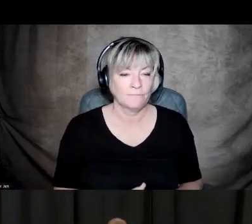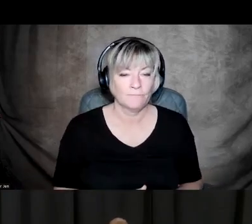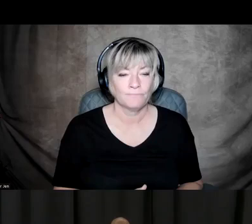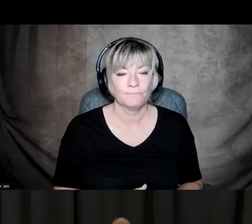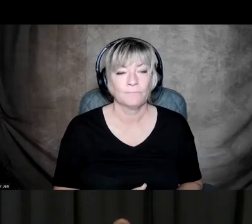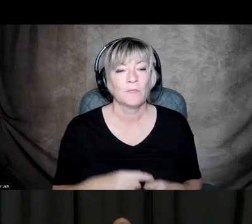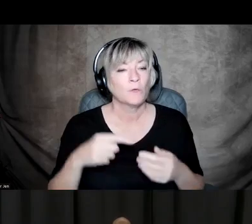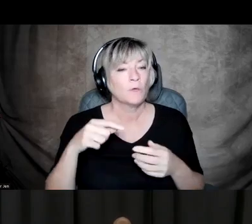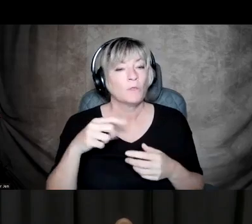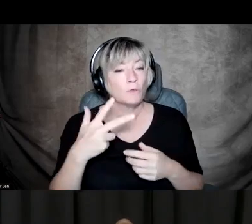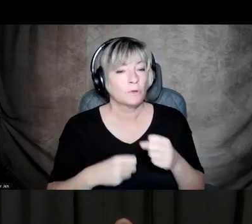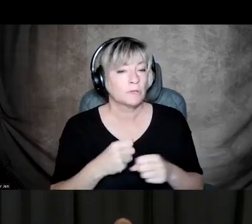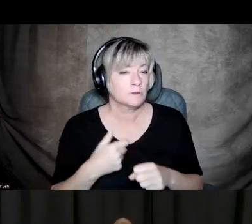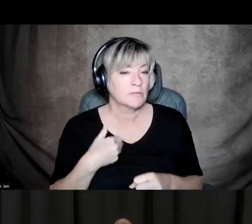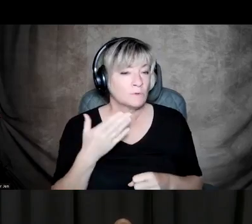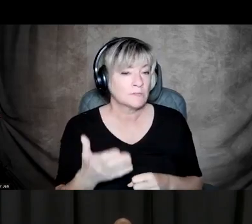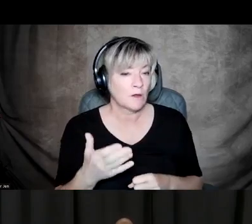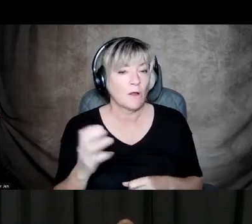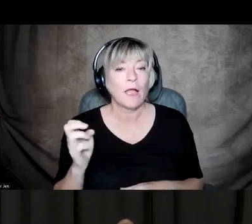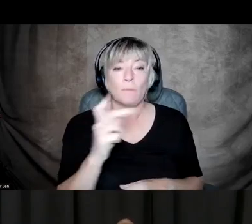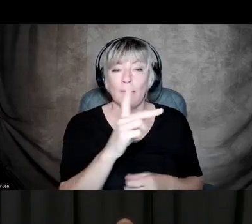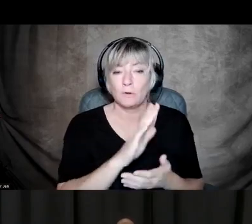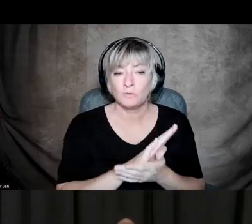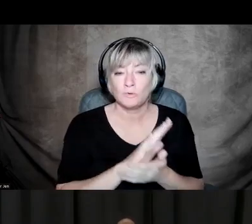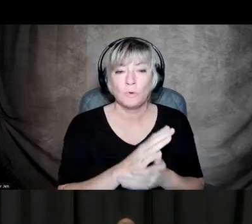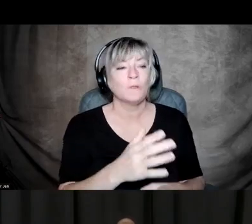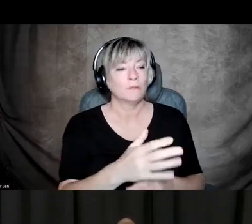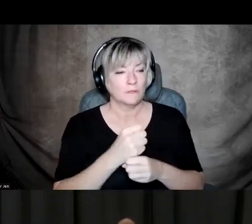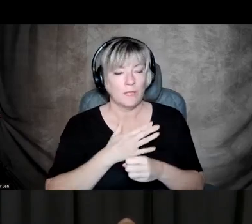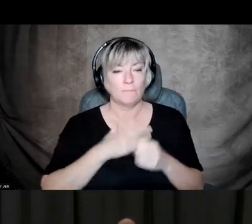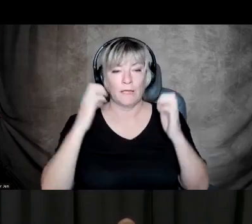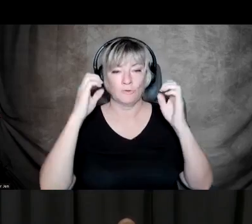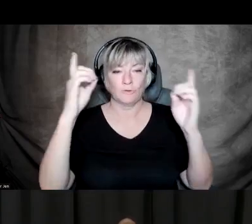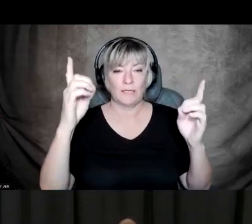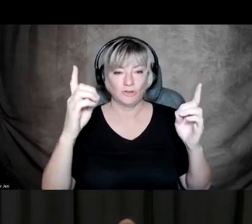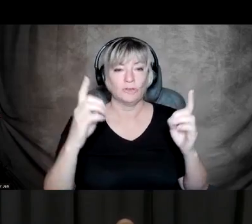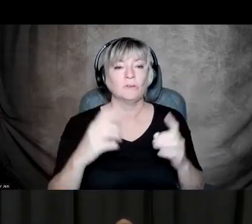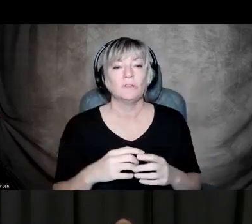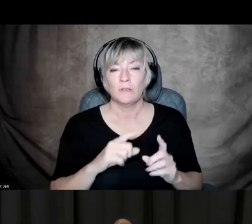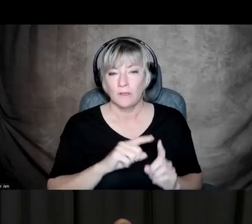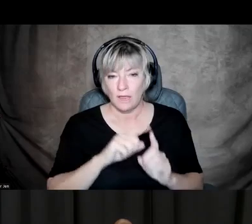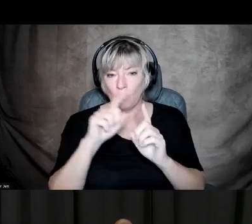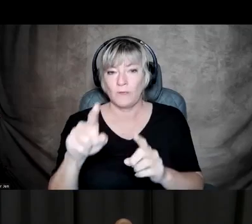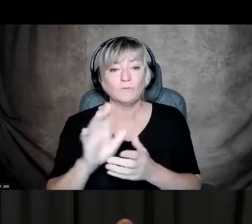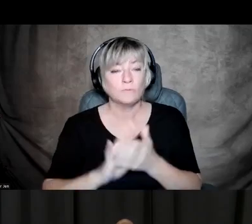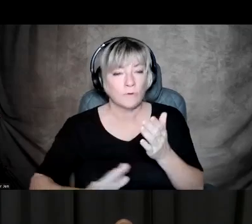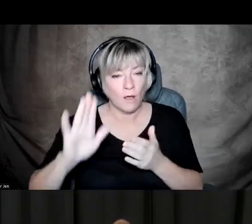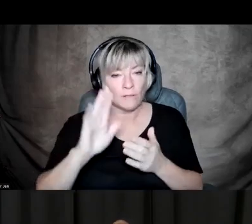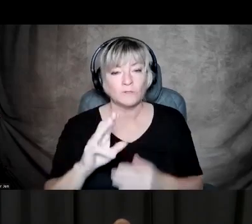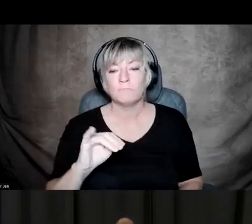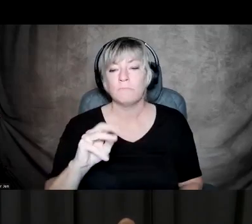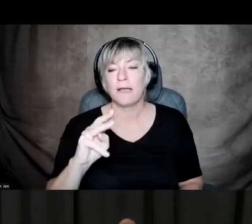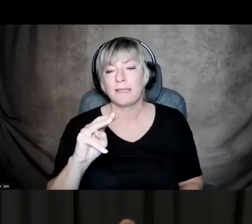In those 3 years, I would go back to school, obtain my education in shelter, go on to college,